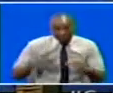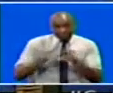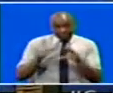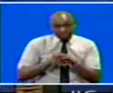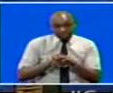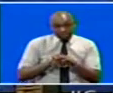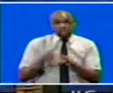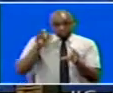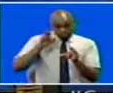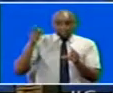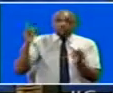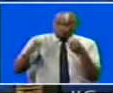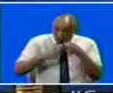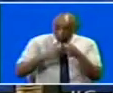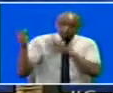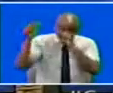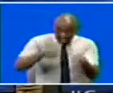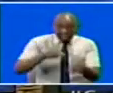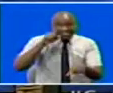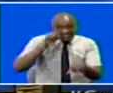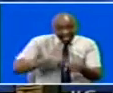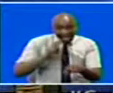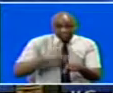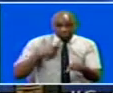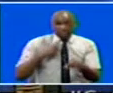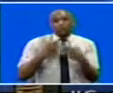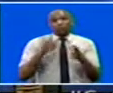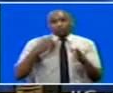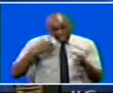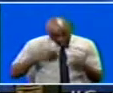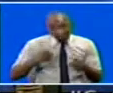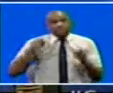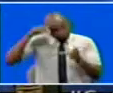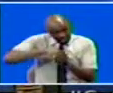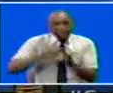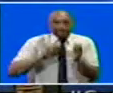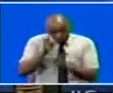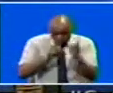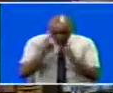to join me in June as we ride the inaugural train from Mombasa to Nairobi.